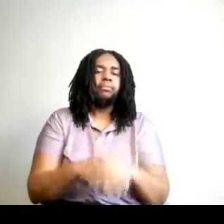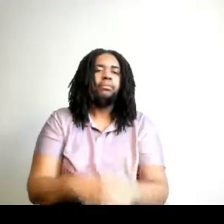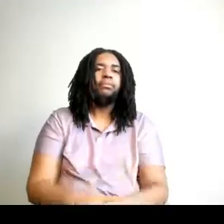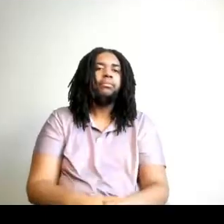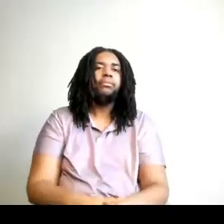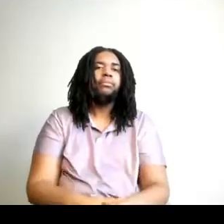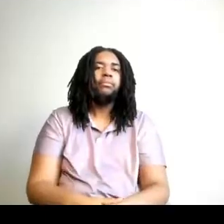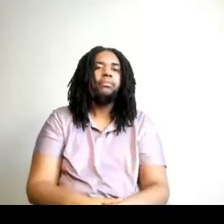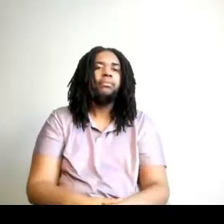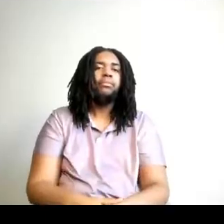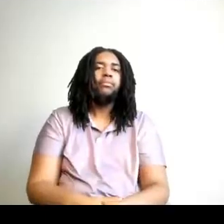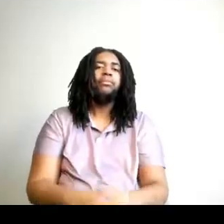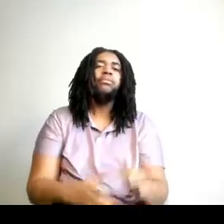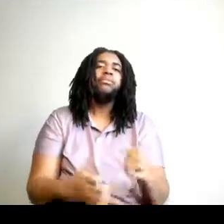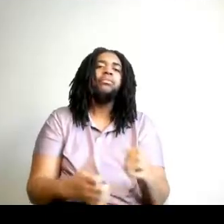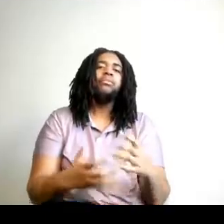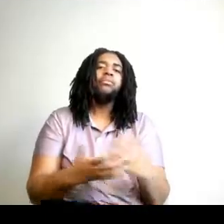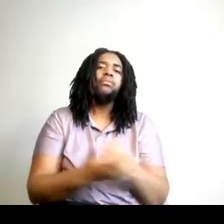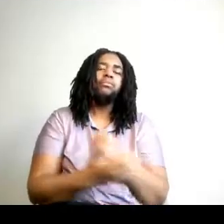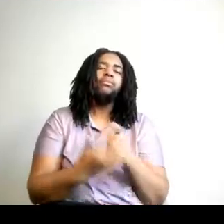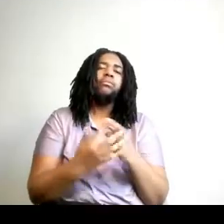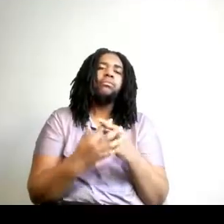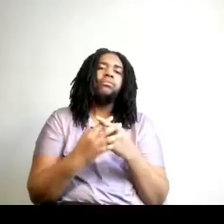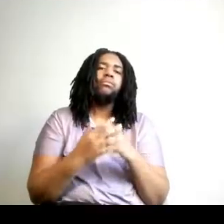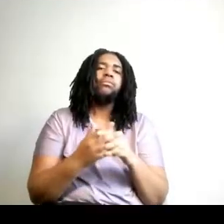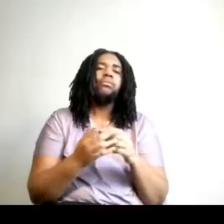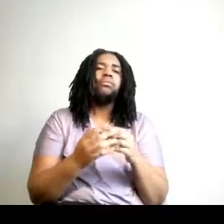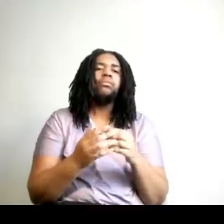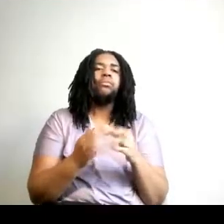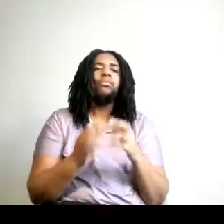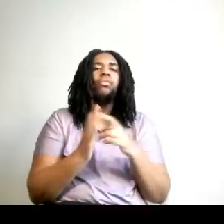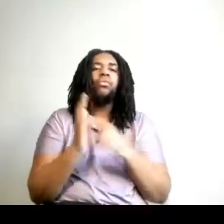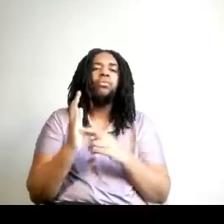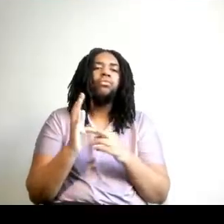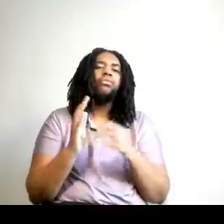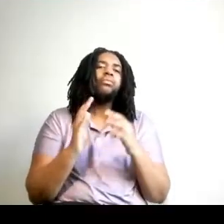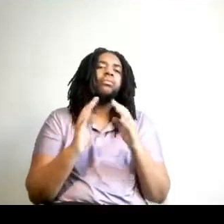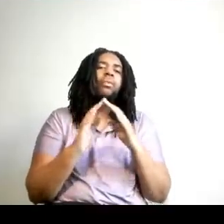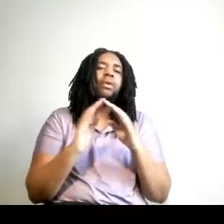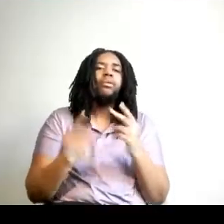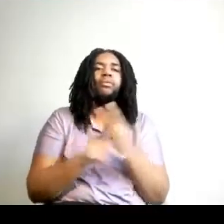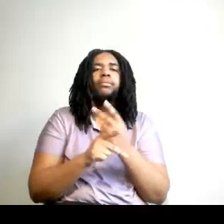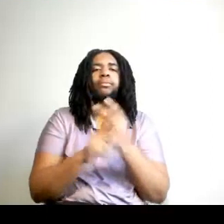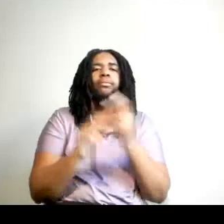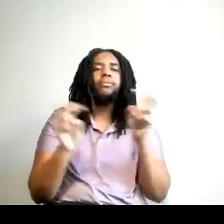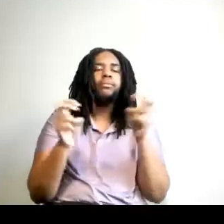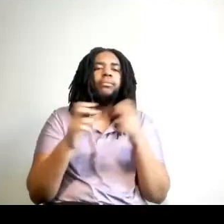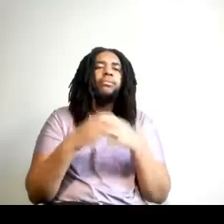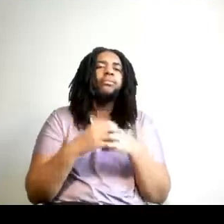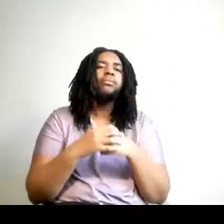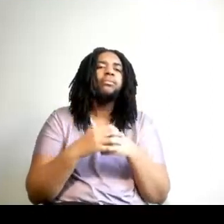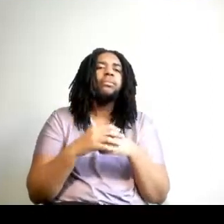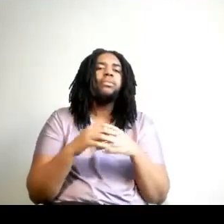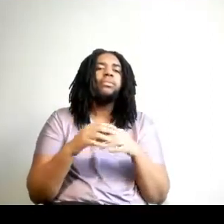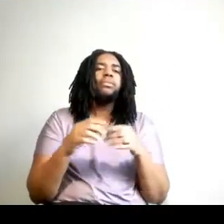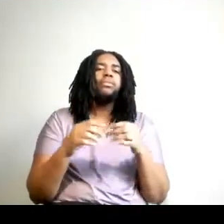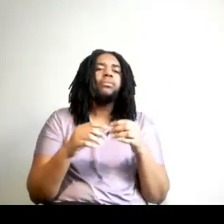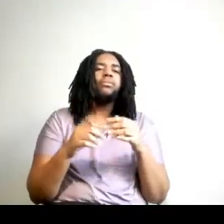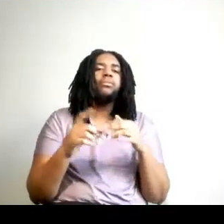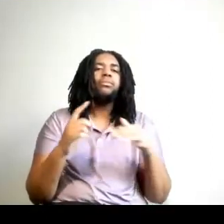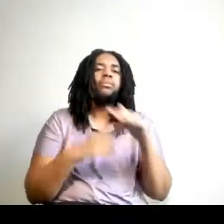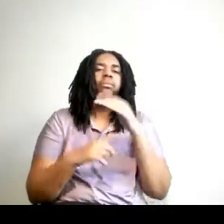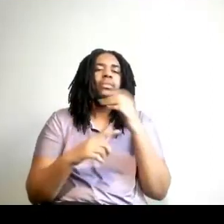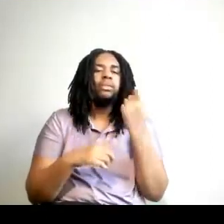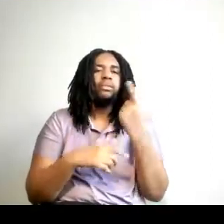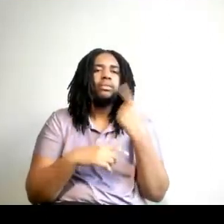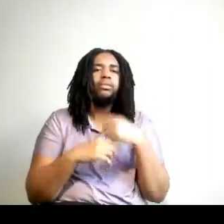Just wanted to start off with a couple of bits of housekeeping so that we all are kind of in the know of what our landscape is tonight.